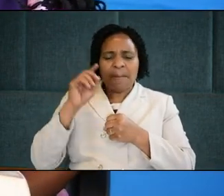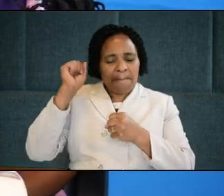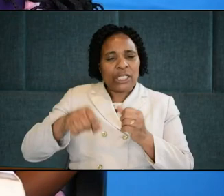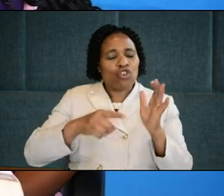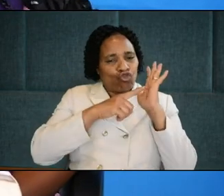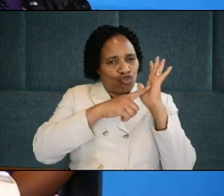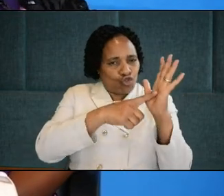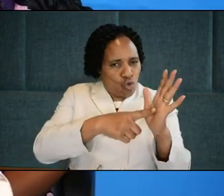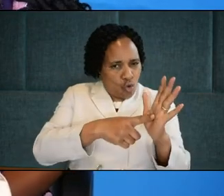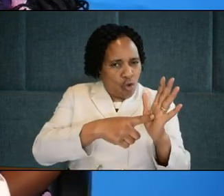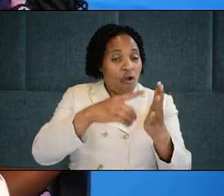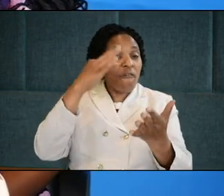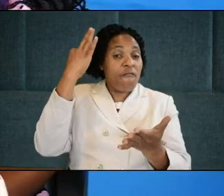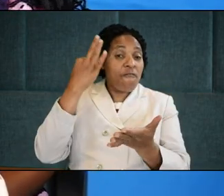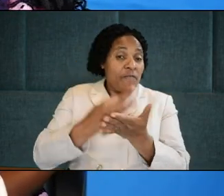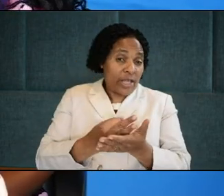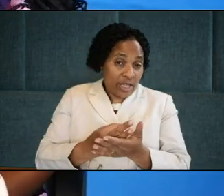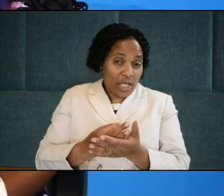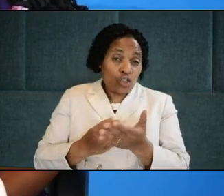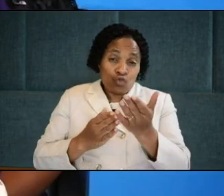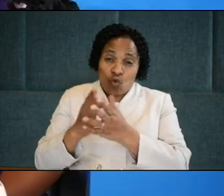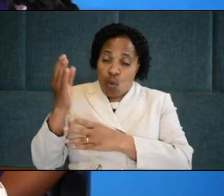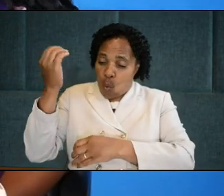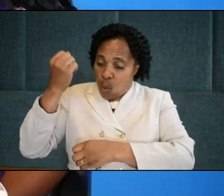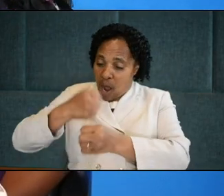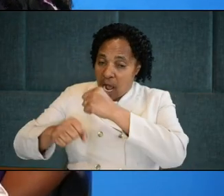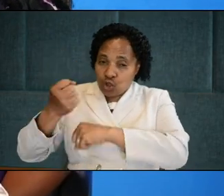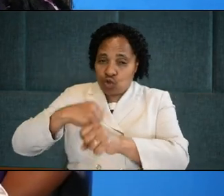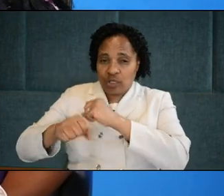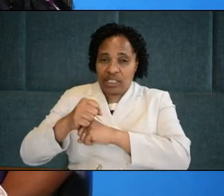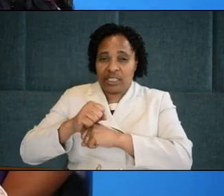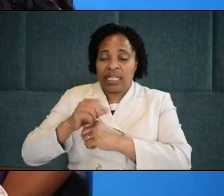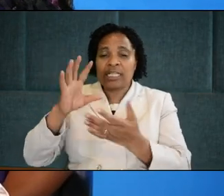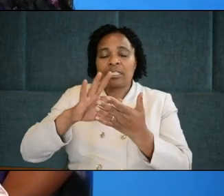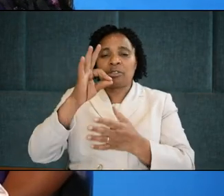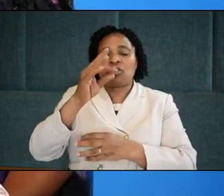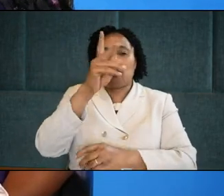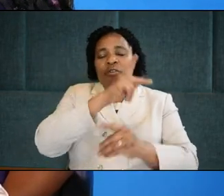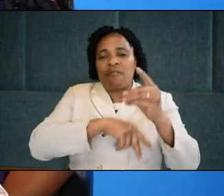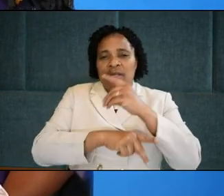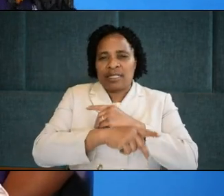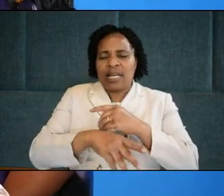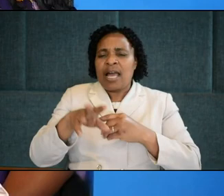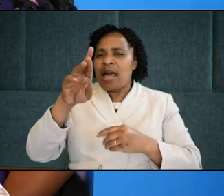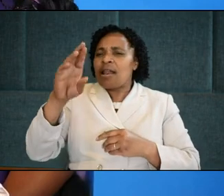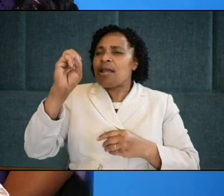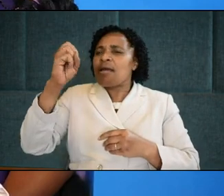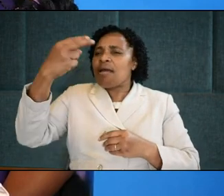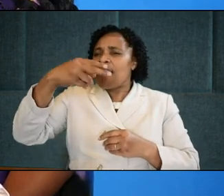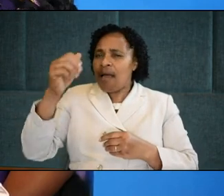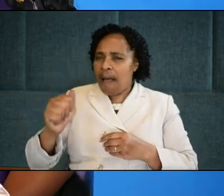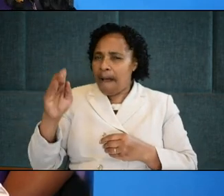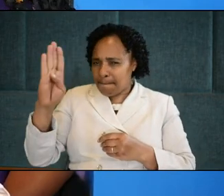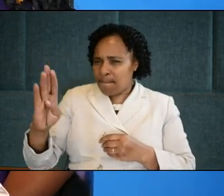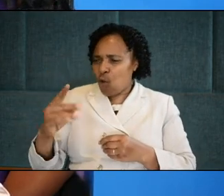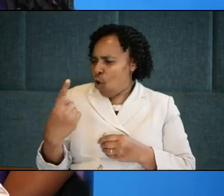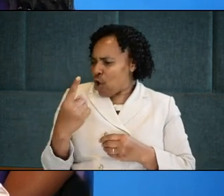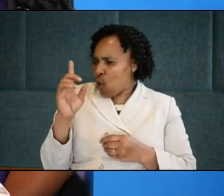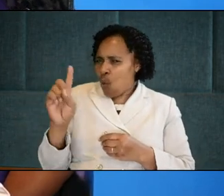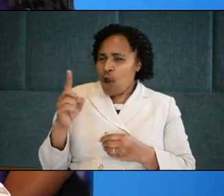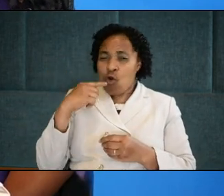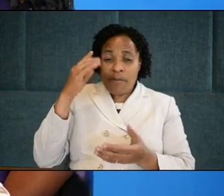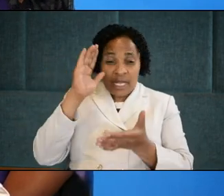your faith through your works. Mm. And this comes from the spirit of prophecy that Rahab was not the only one in Jericho who believed